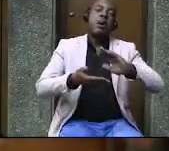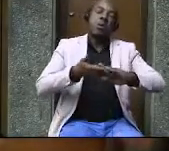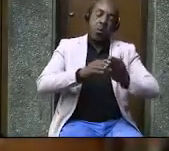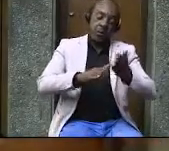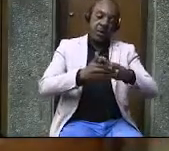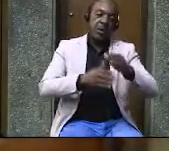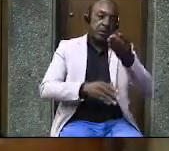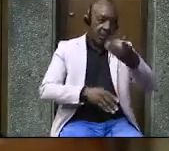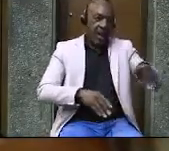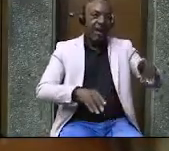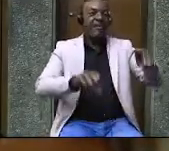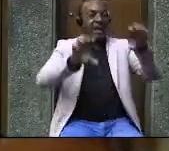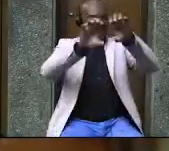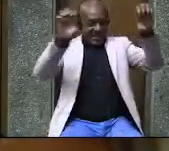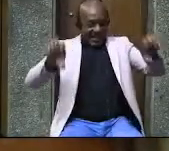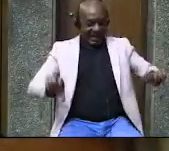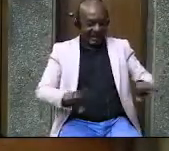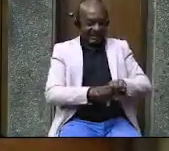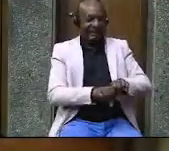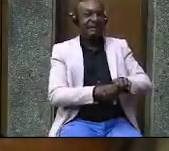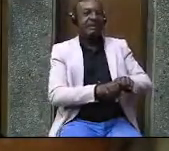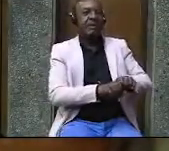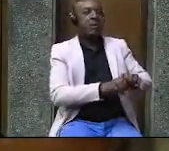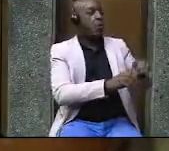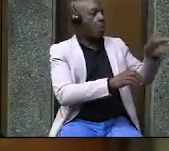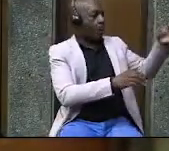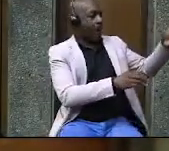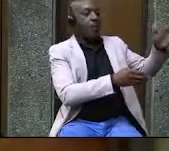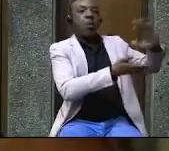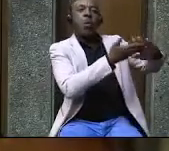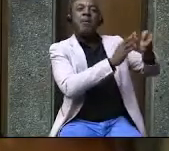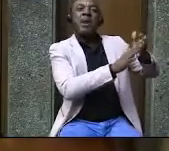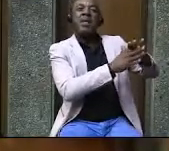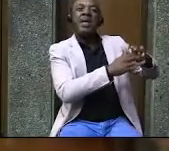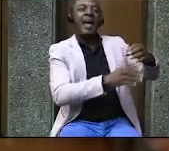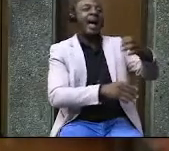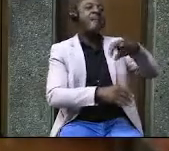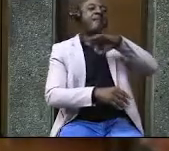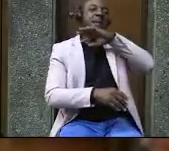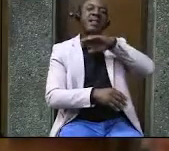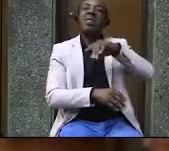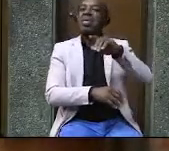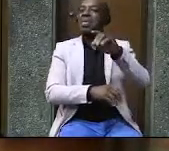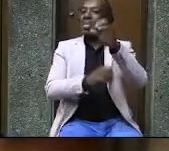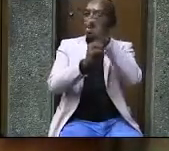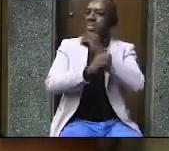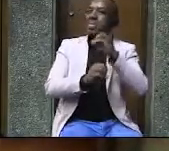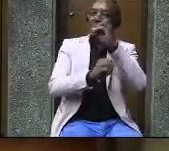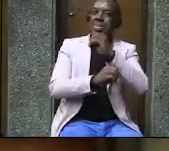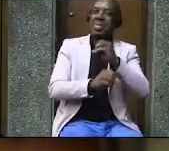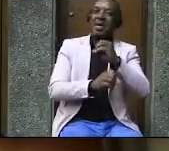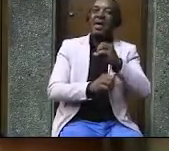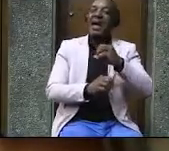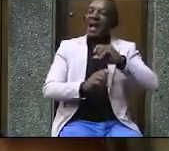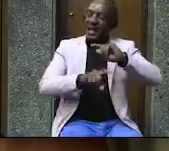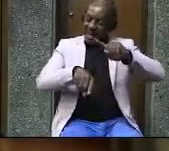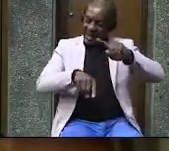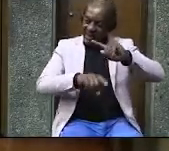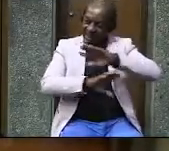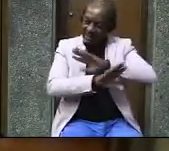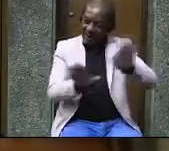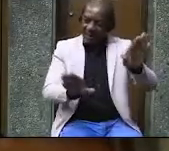deed, kolikeshining, it means nothing. Location is a concentration camp. I get to borrow it, I bua juanga si sud.